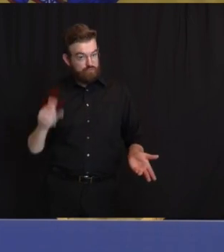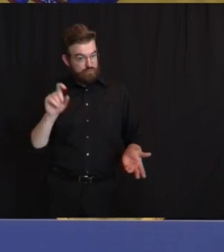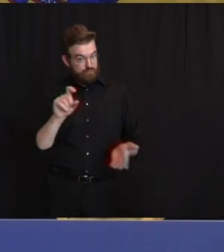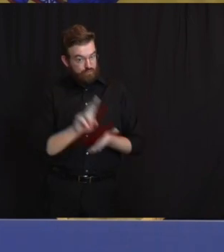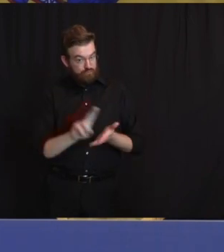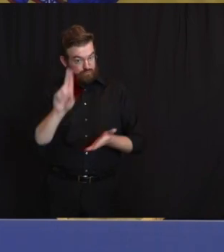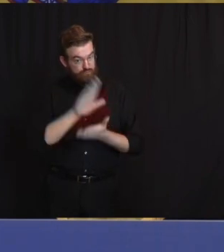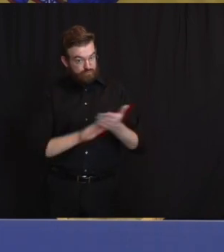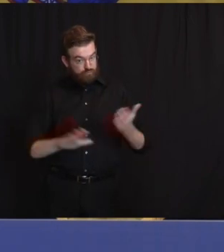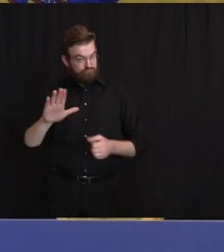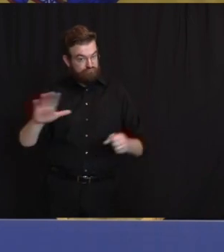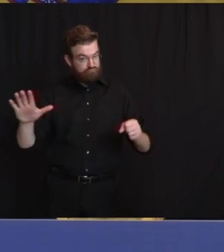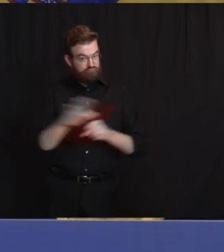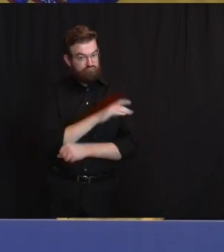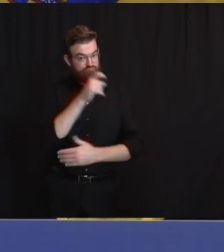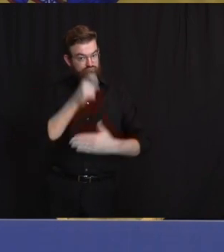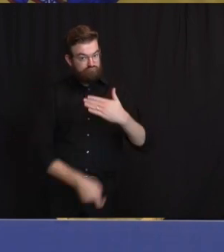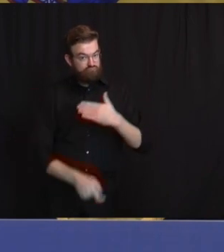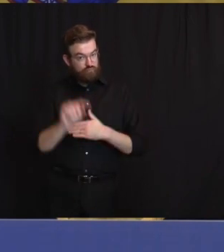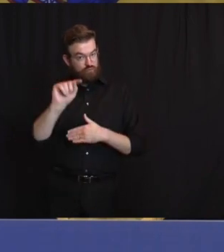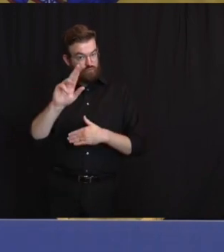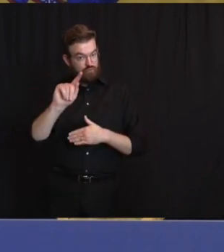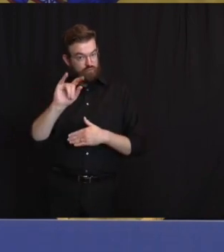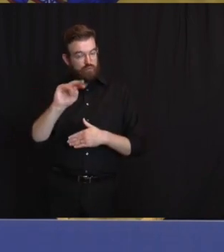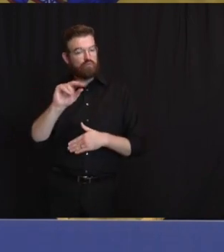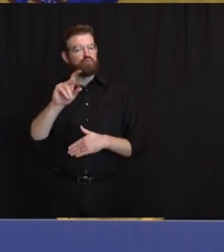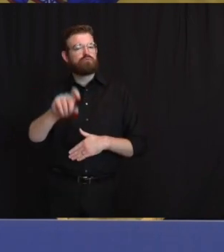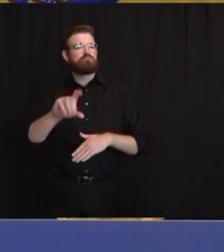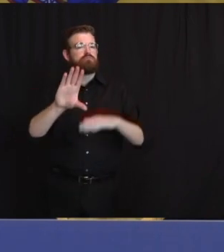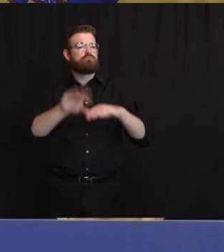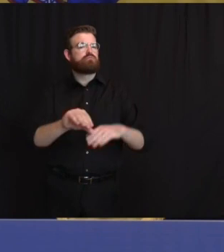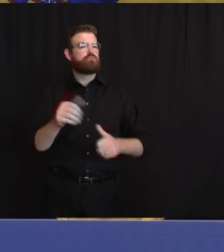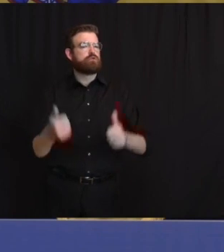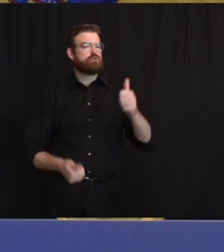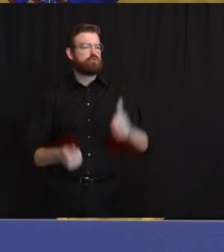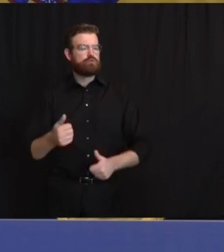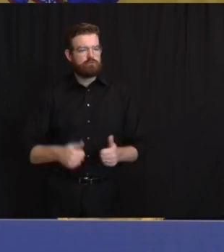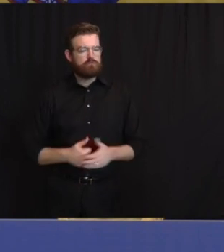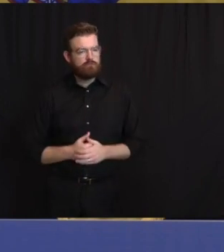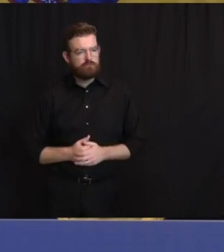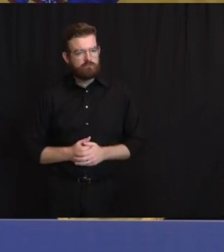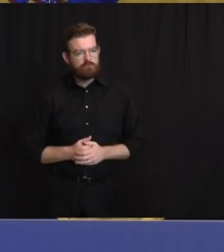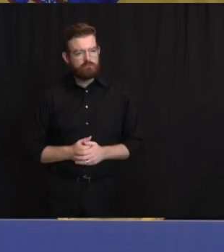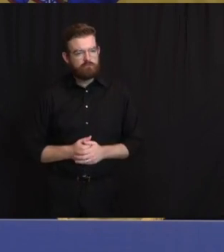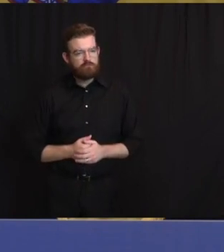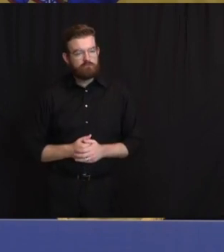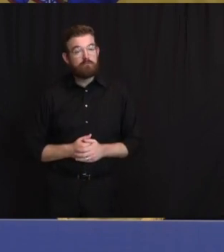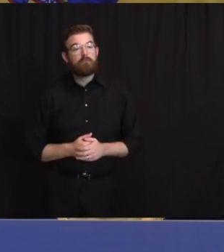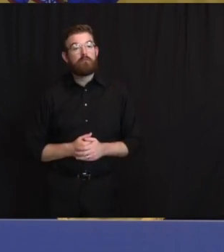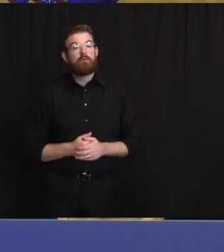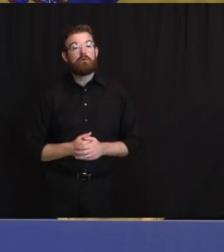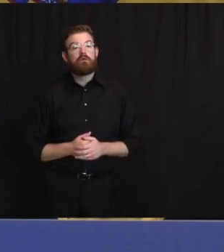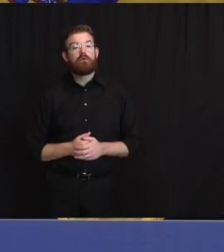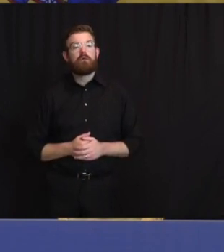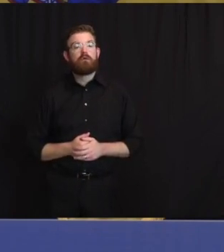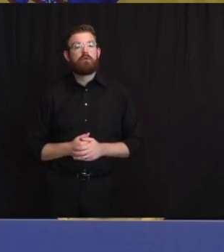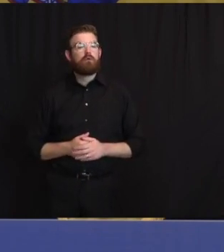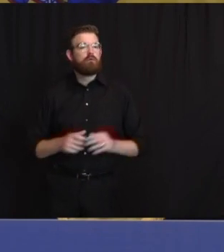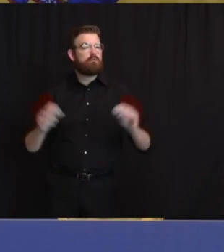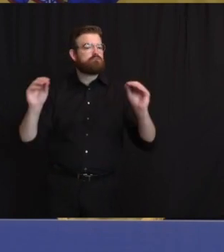in light of the remote approach? I have literally nothing new on the Lincoln School. I know it's